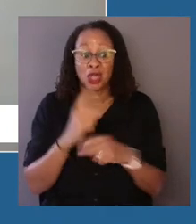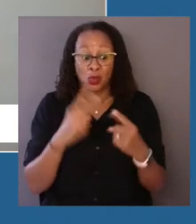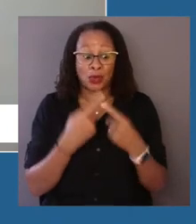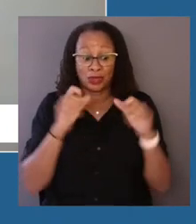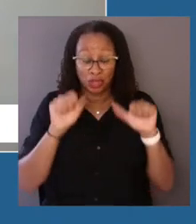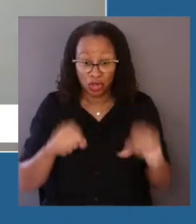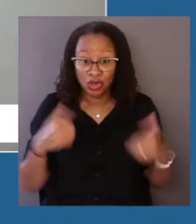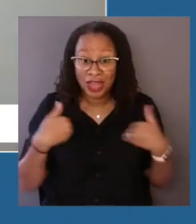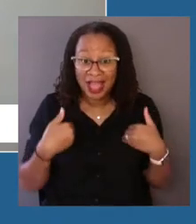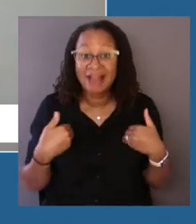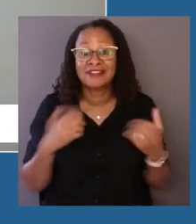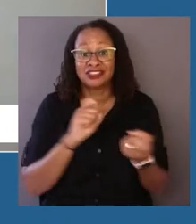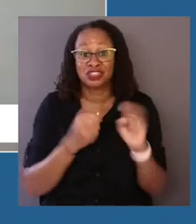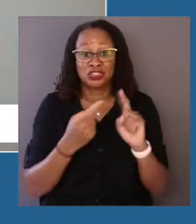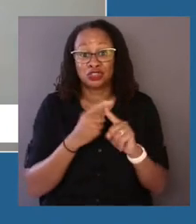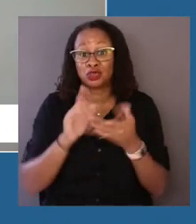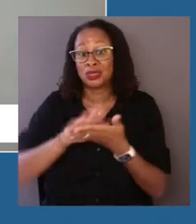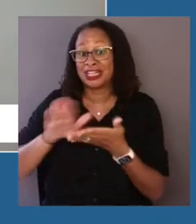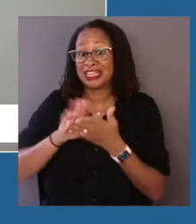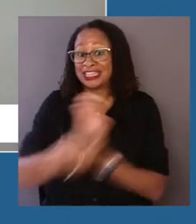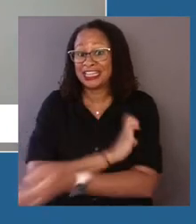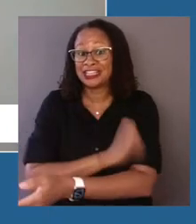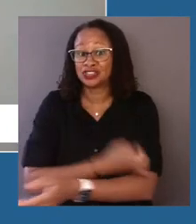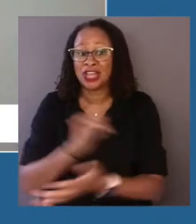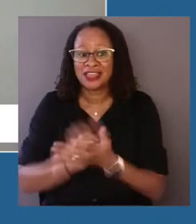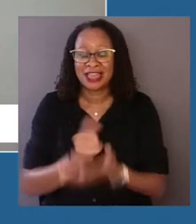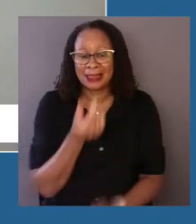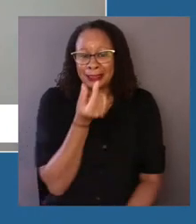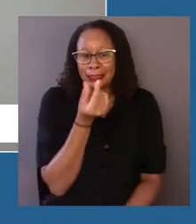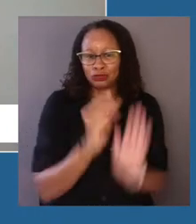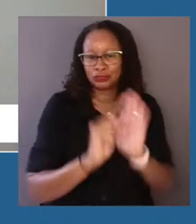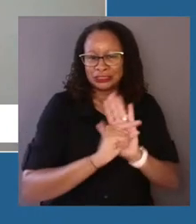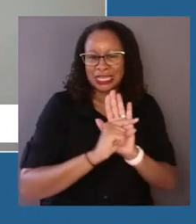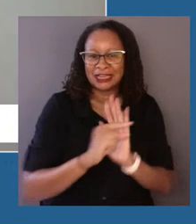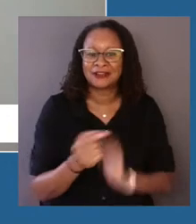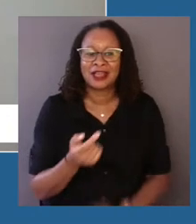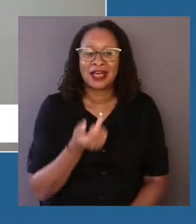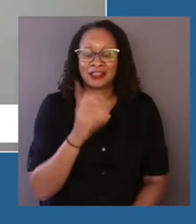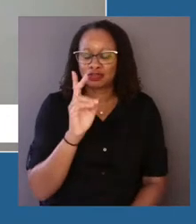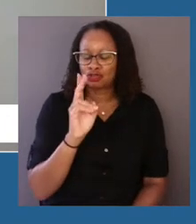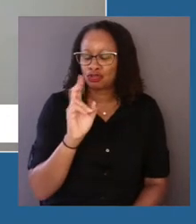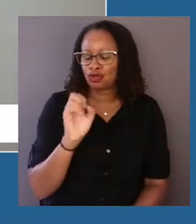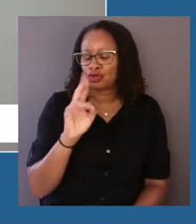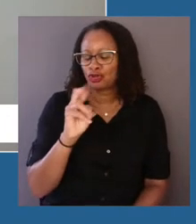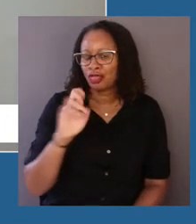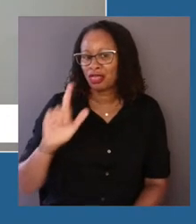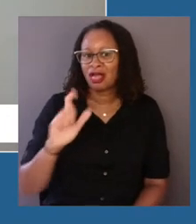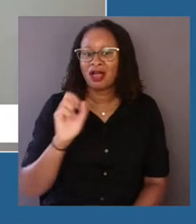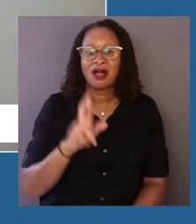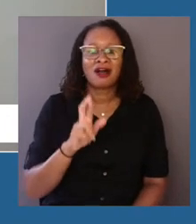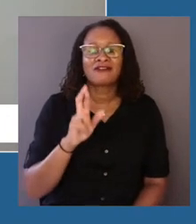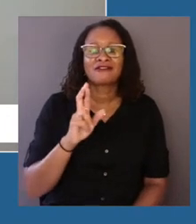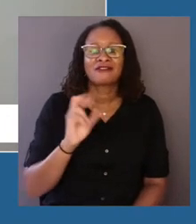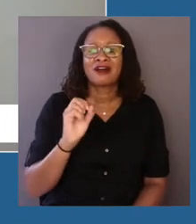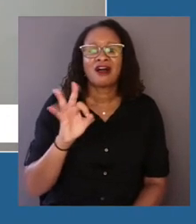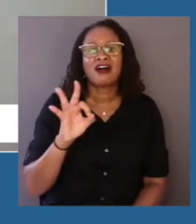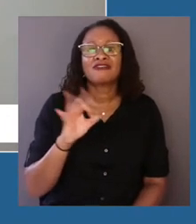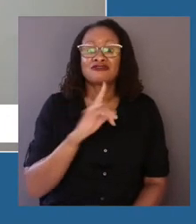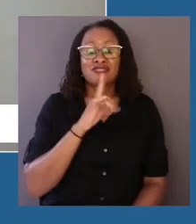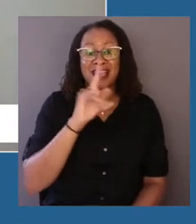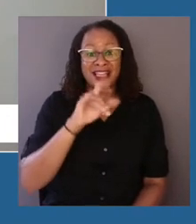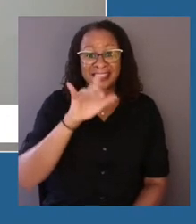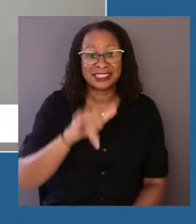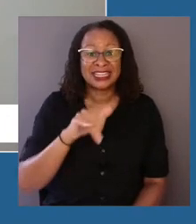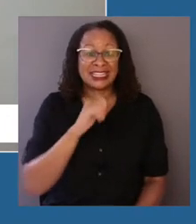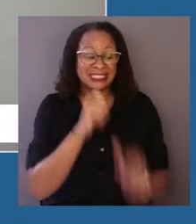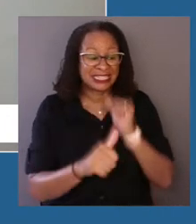clean energy, that little, the kernel of reality in the denialist campaign is